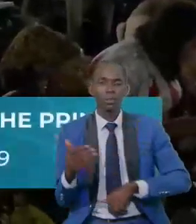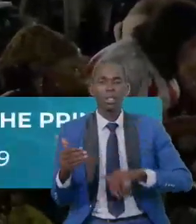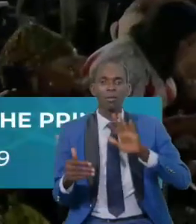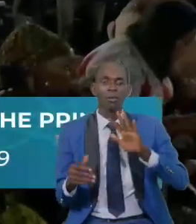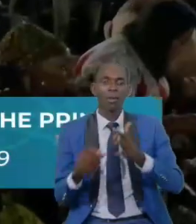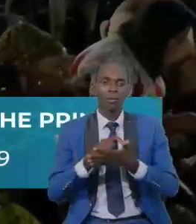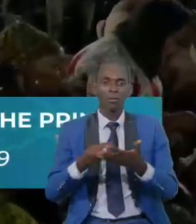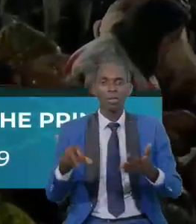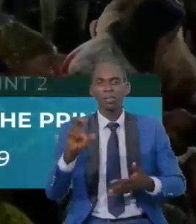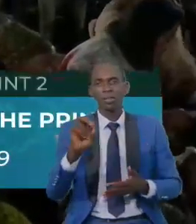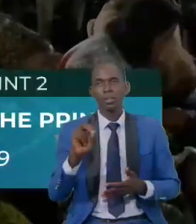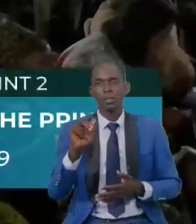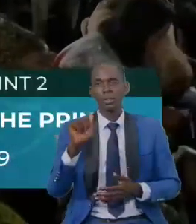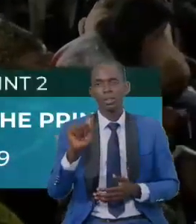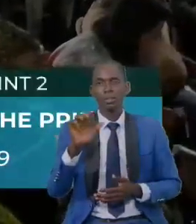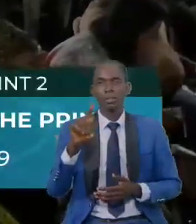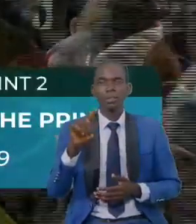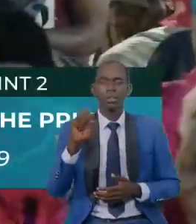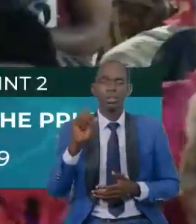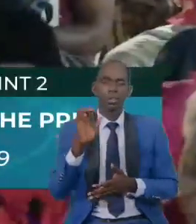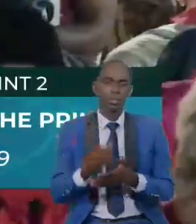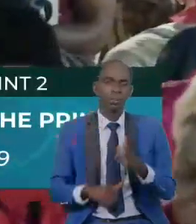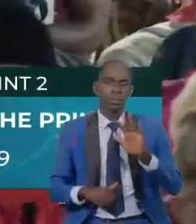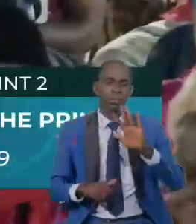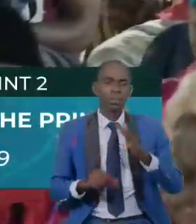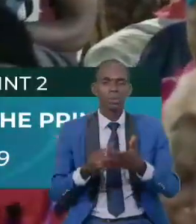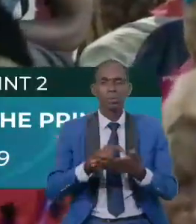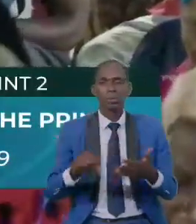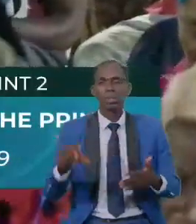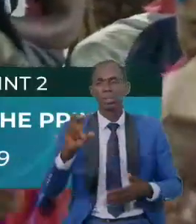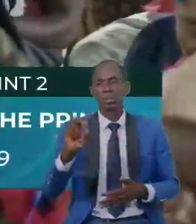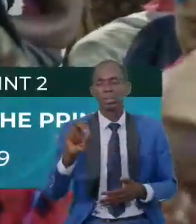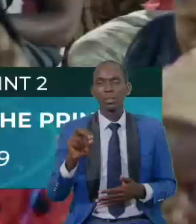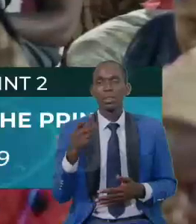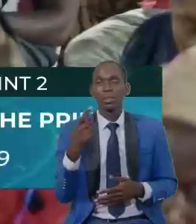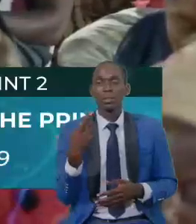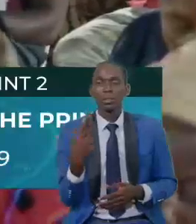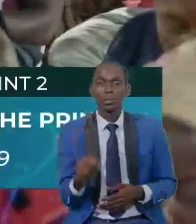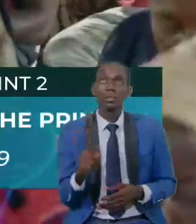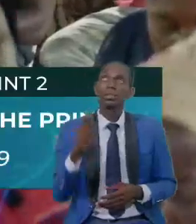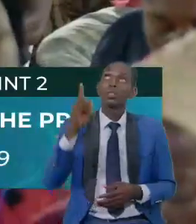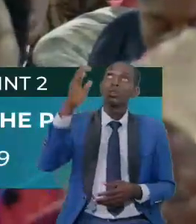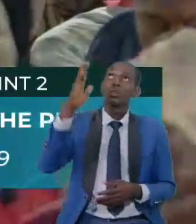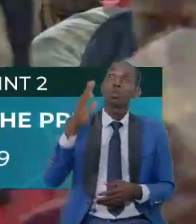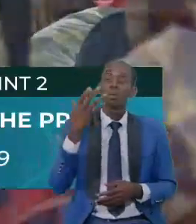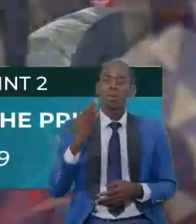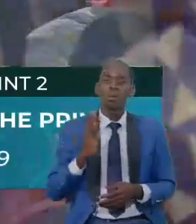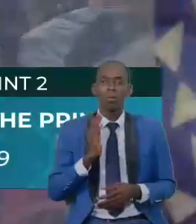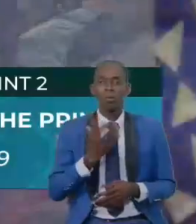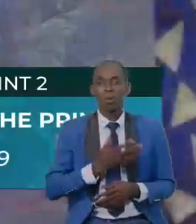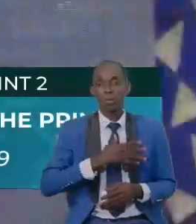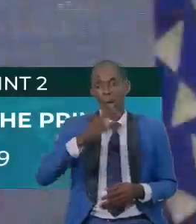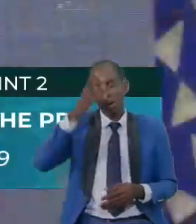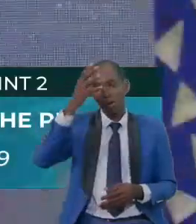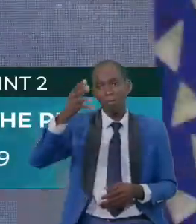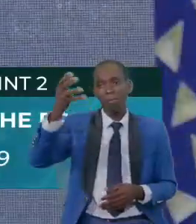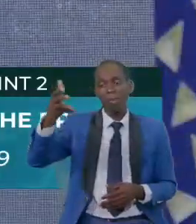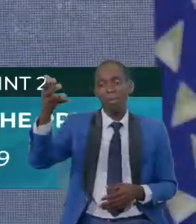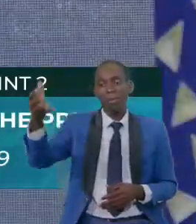Acts chapter 5 verse 30. The God of our fathers raised